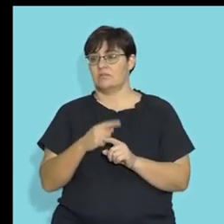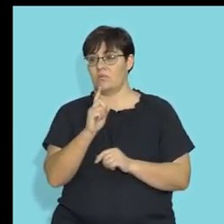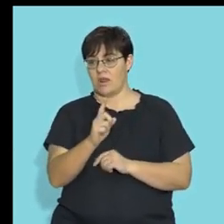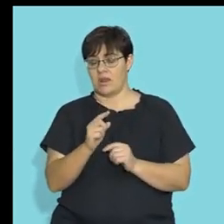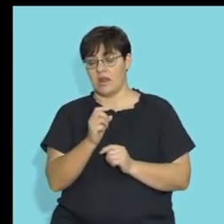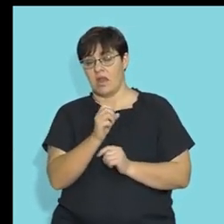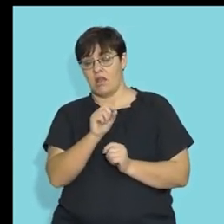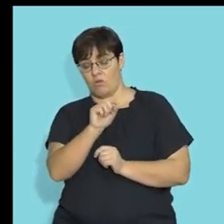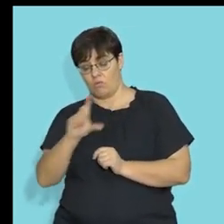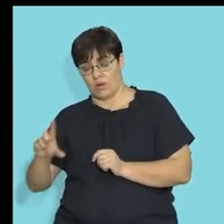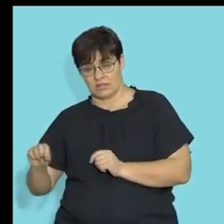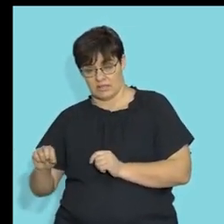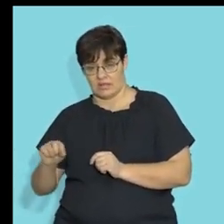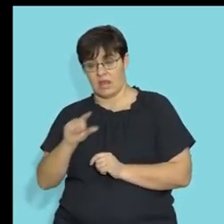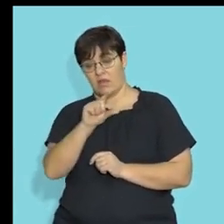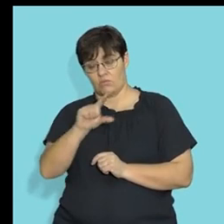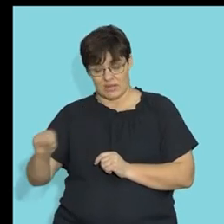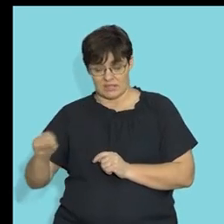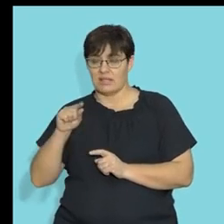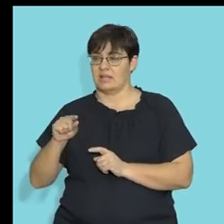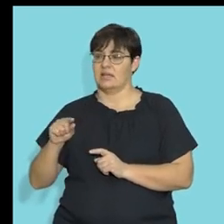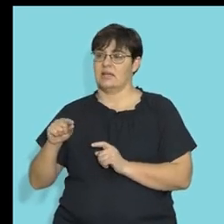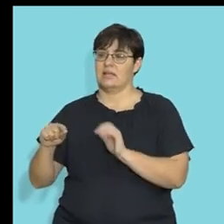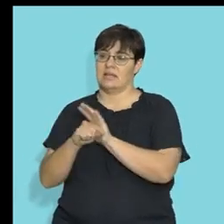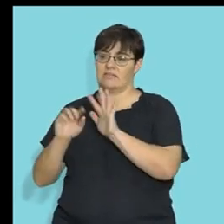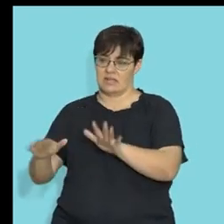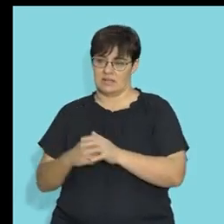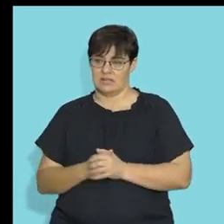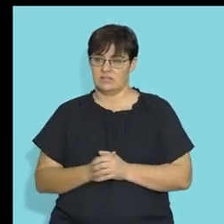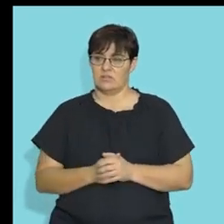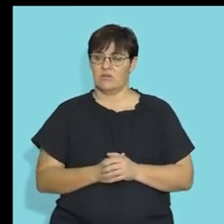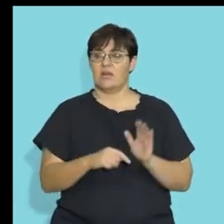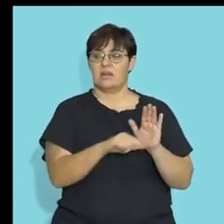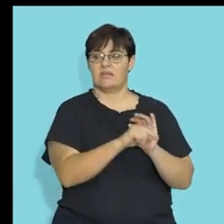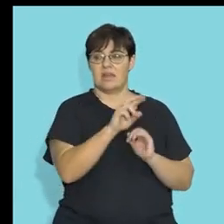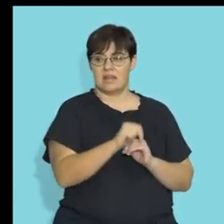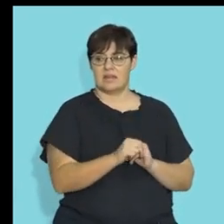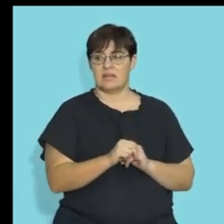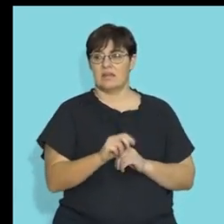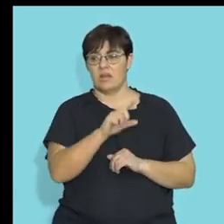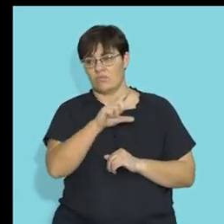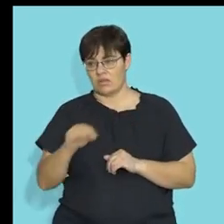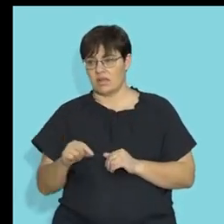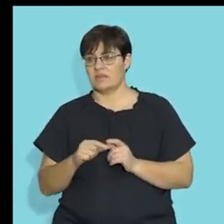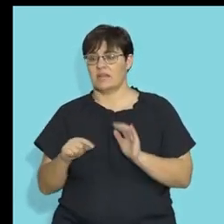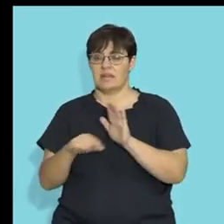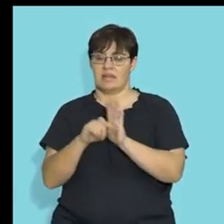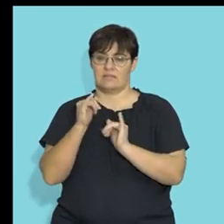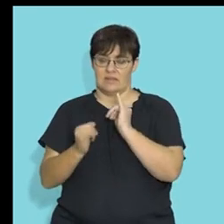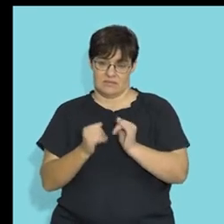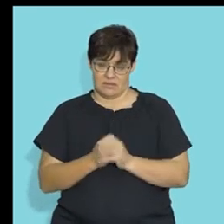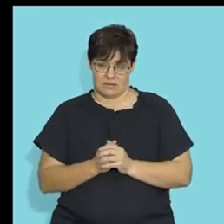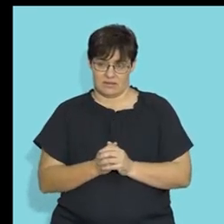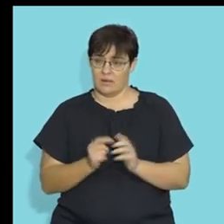than negative 10, I'm going to take my 1 over to the right hand side, so it will be negative n is greater than